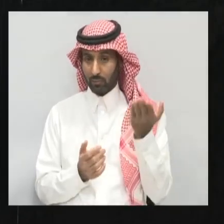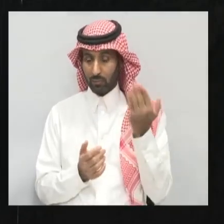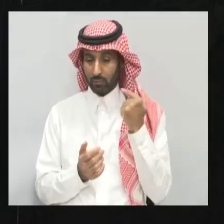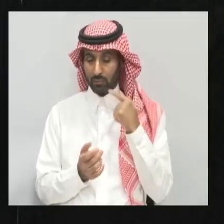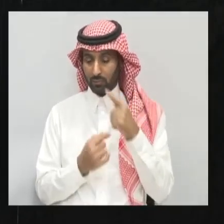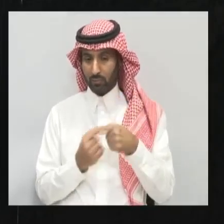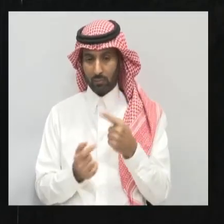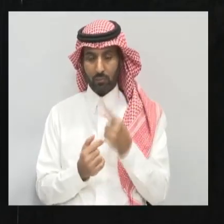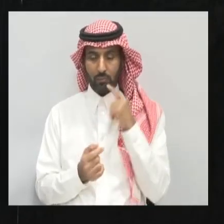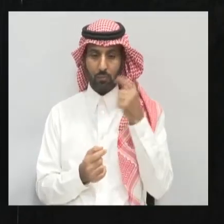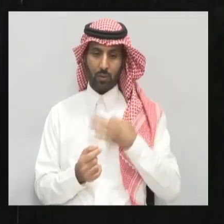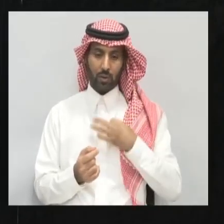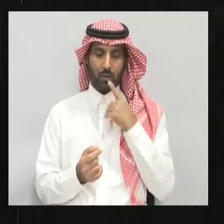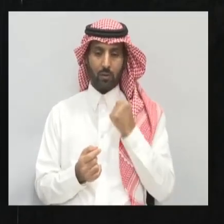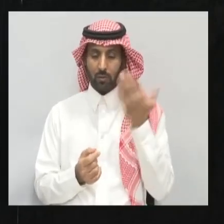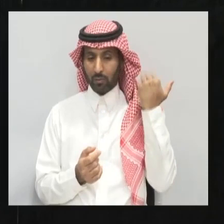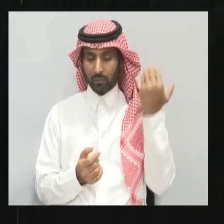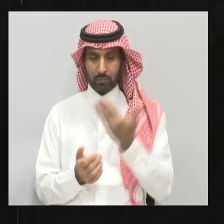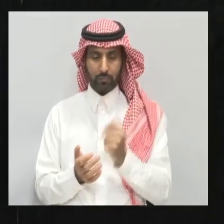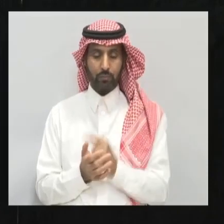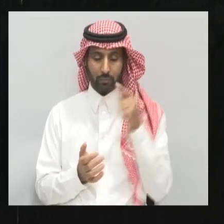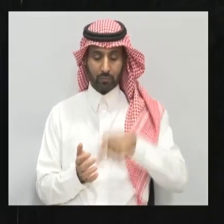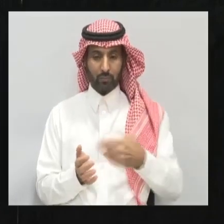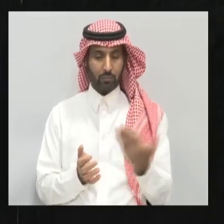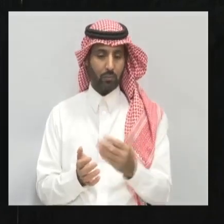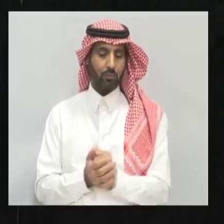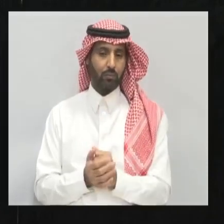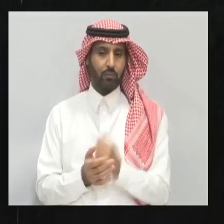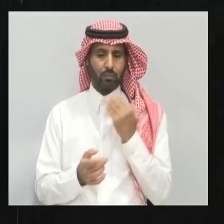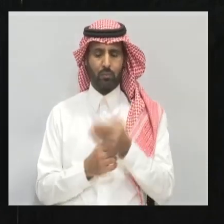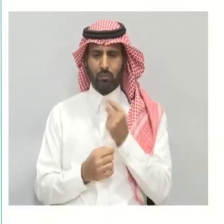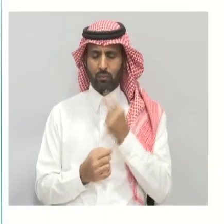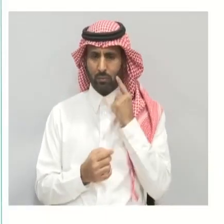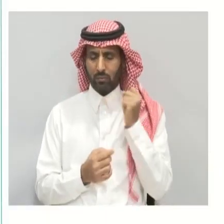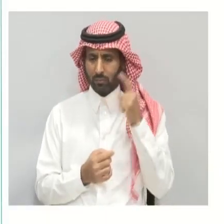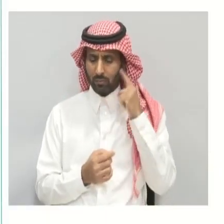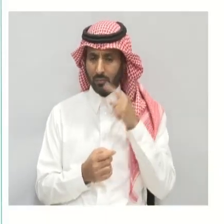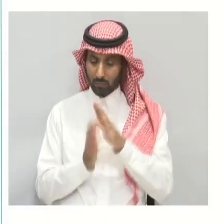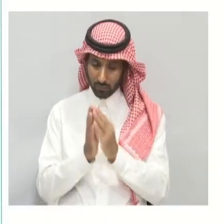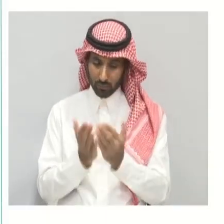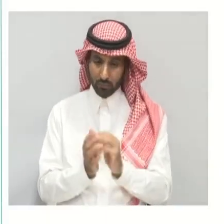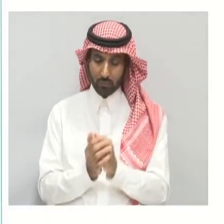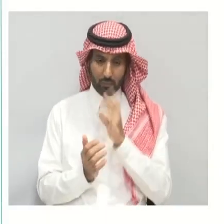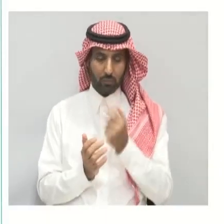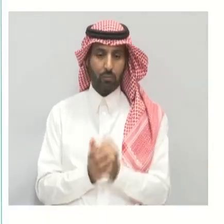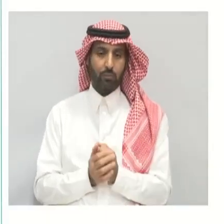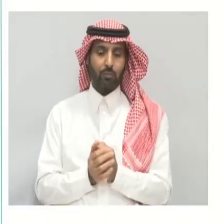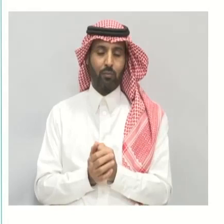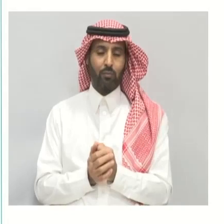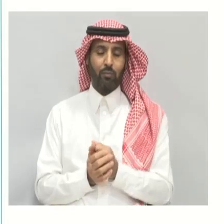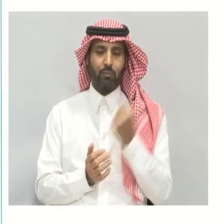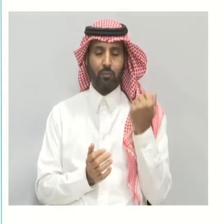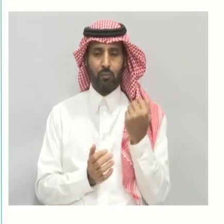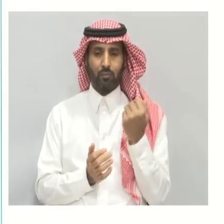is all about our last lesson. In our today's lesson, I would like you now to open your books on page